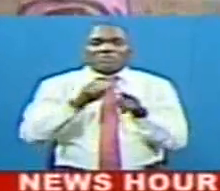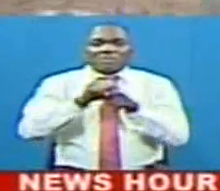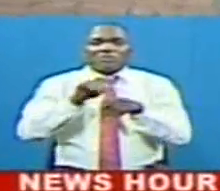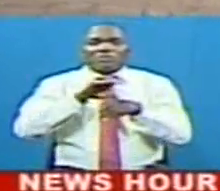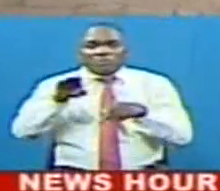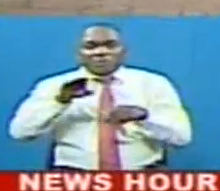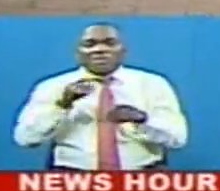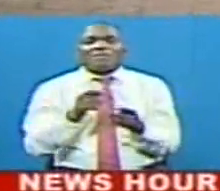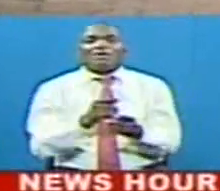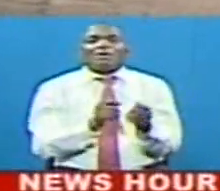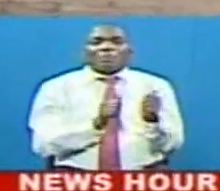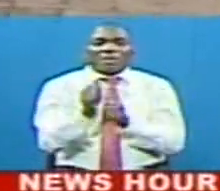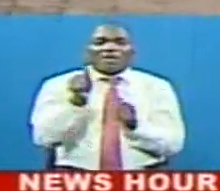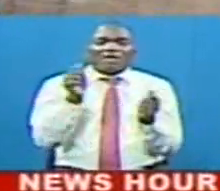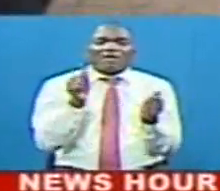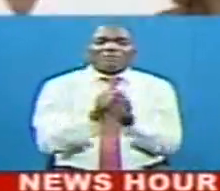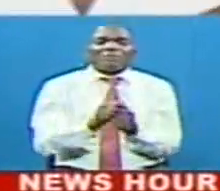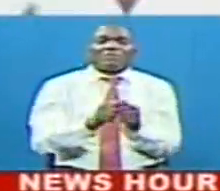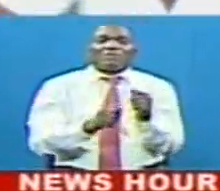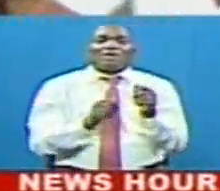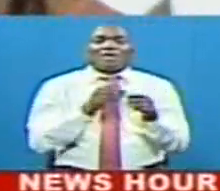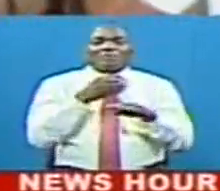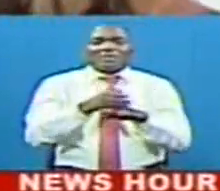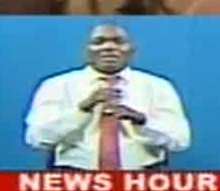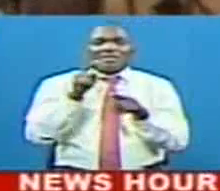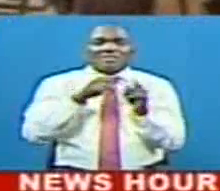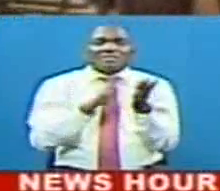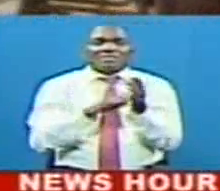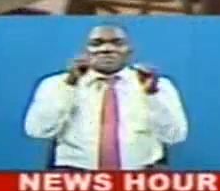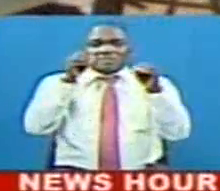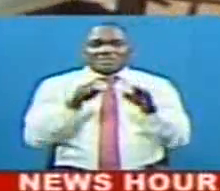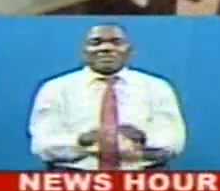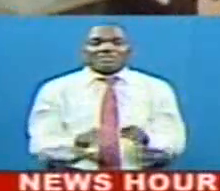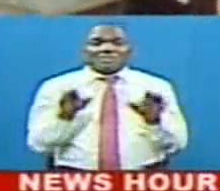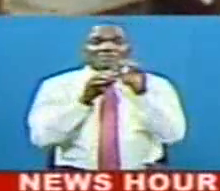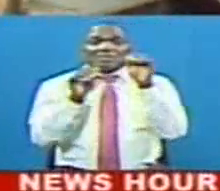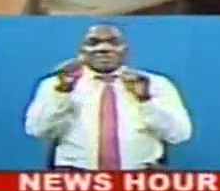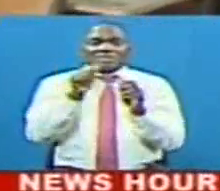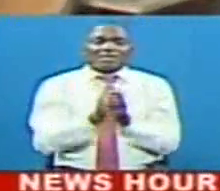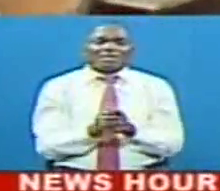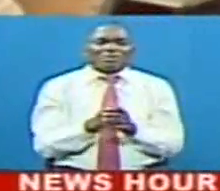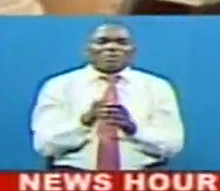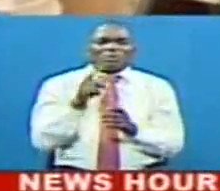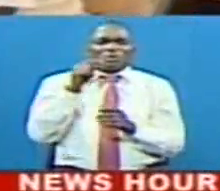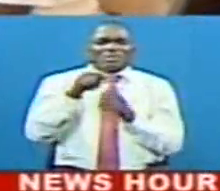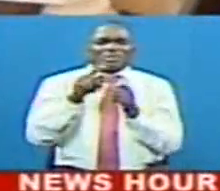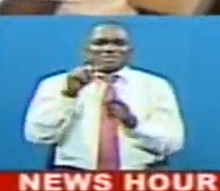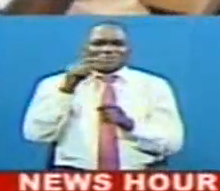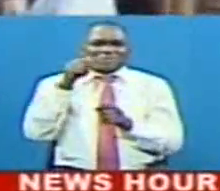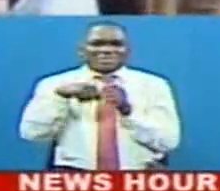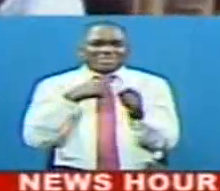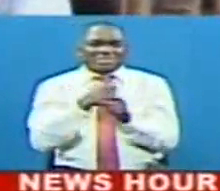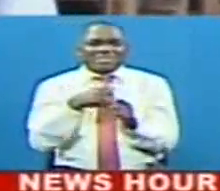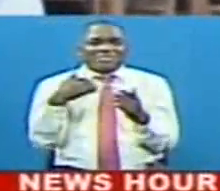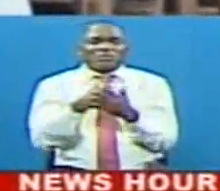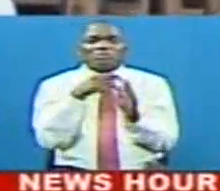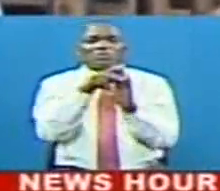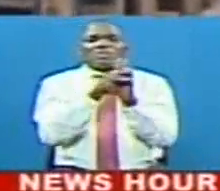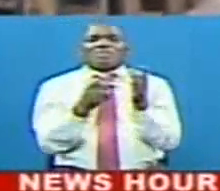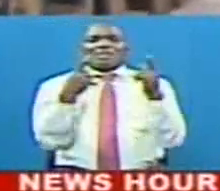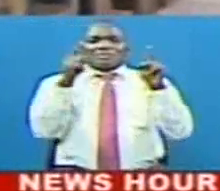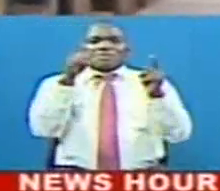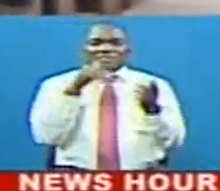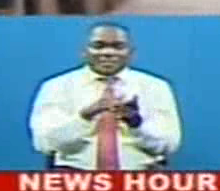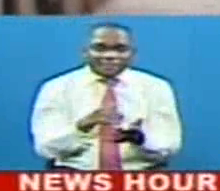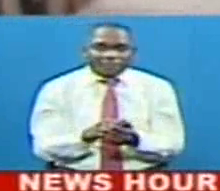training colleges and come out with post-secondary teacher Certificate A. A little over a decade ago, a new policy came